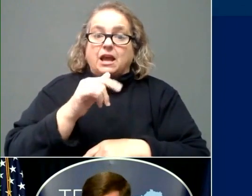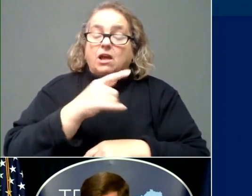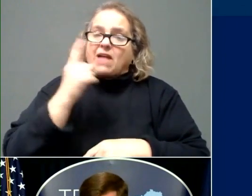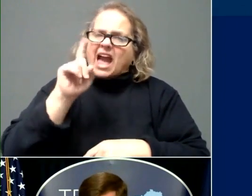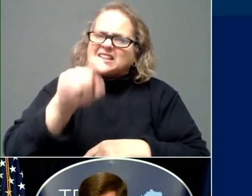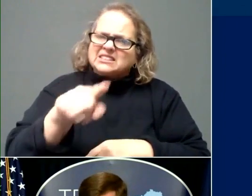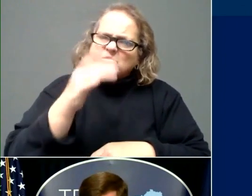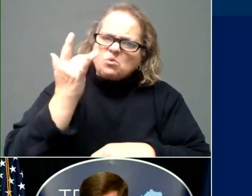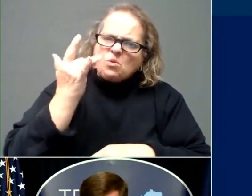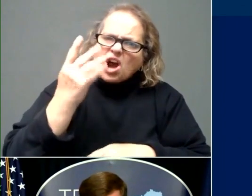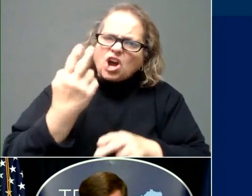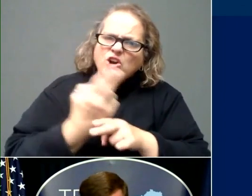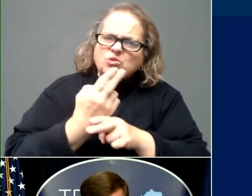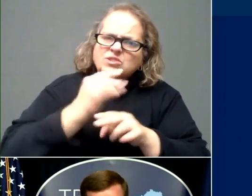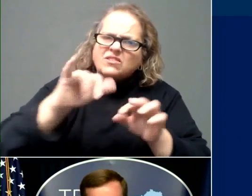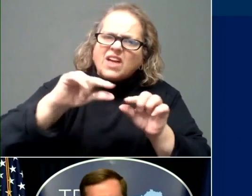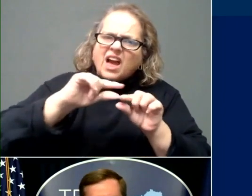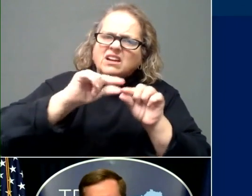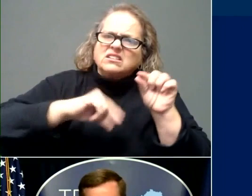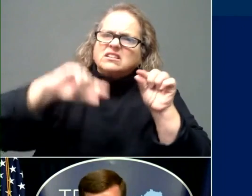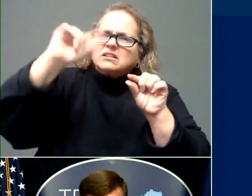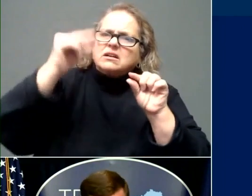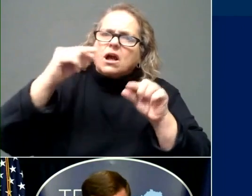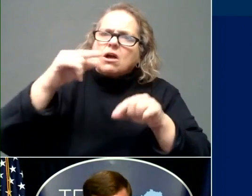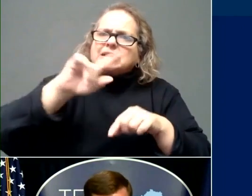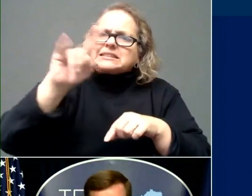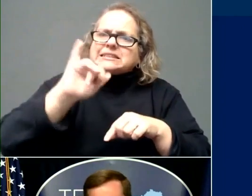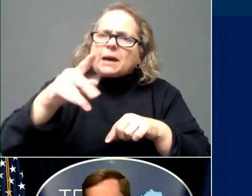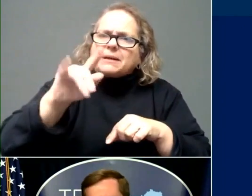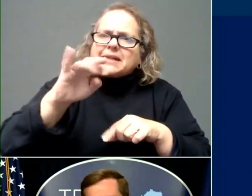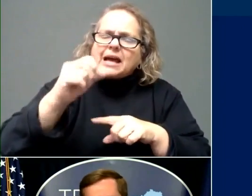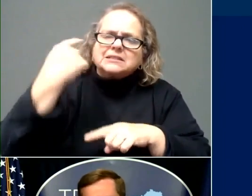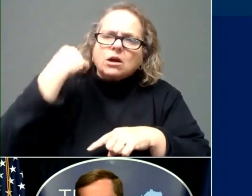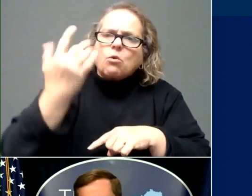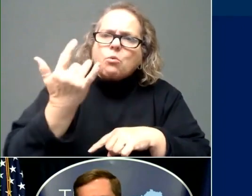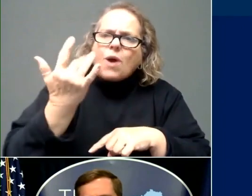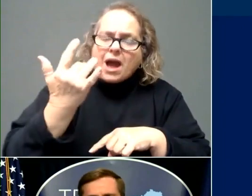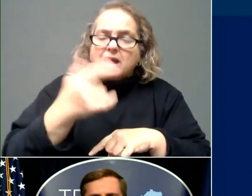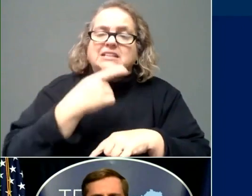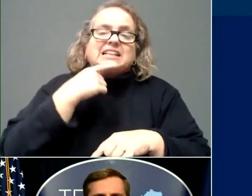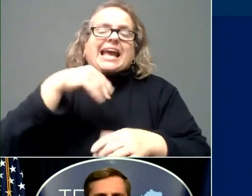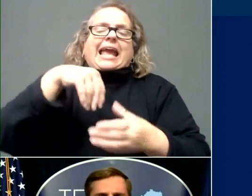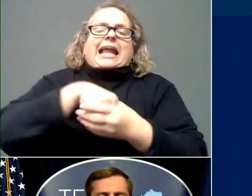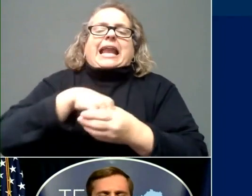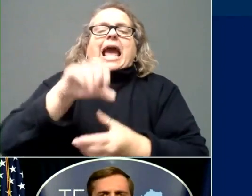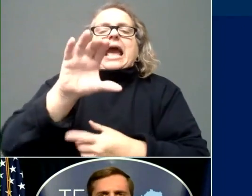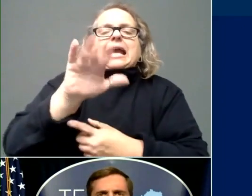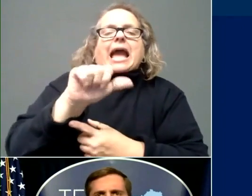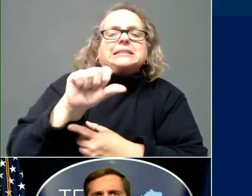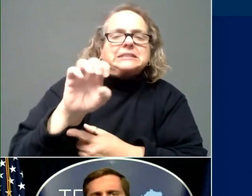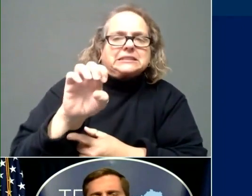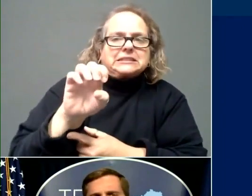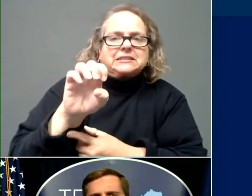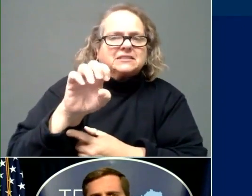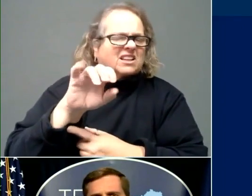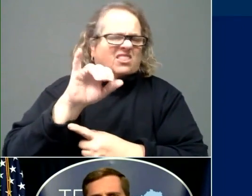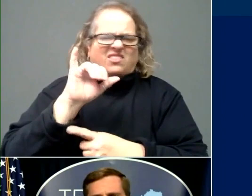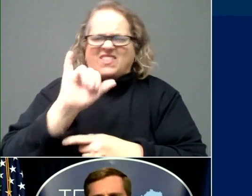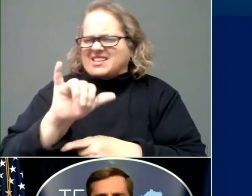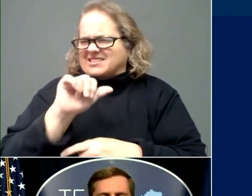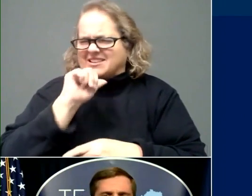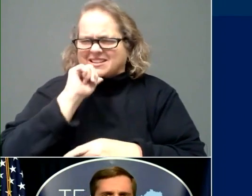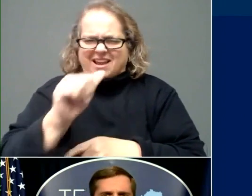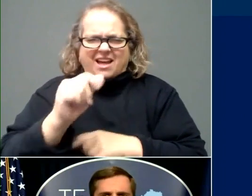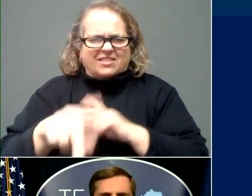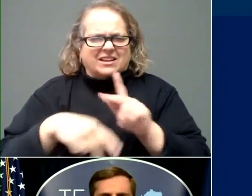These are not the actions of people who believe in this country and in the rule of law. It's people who believe they can take